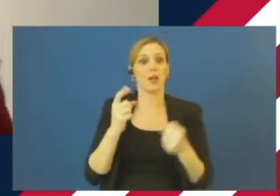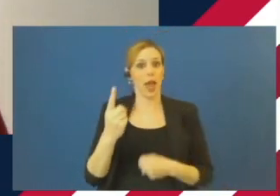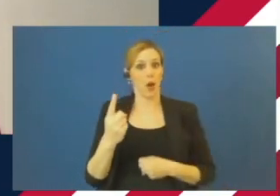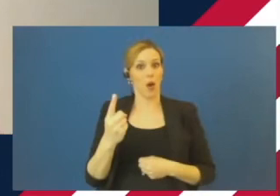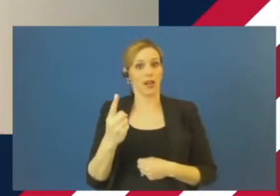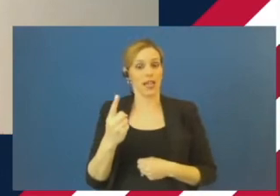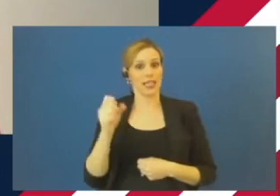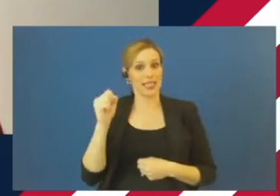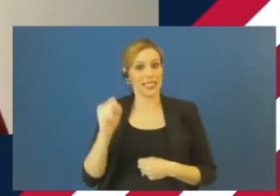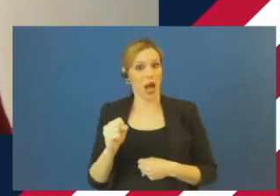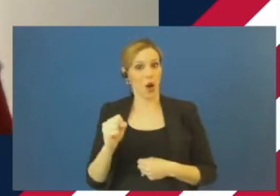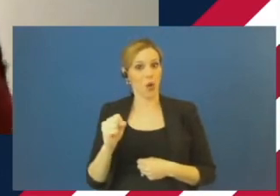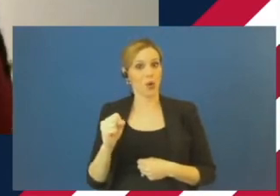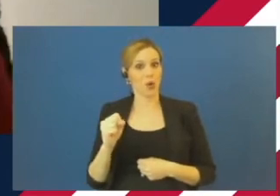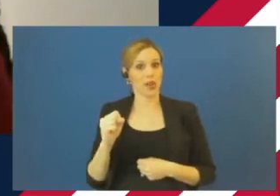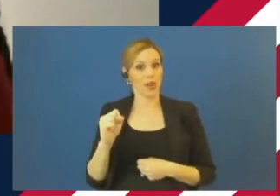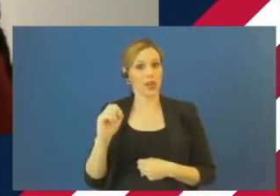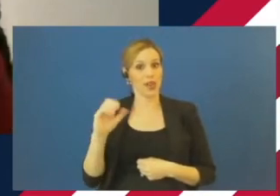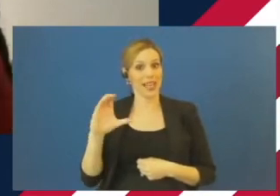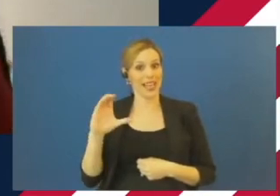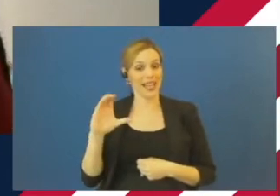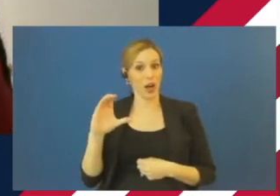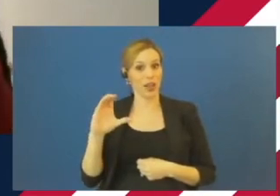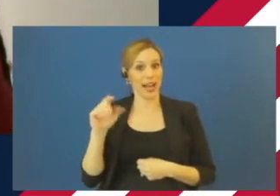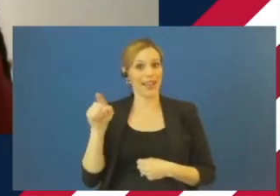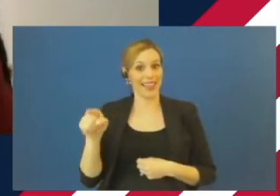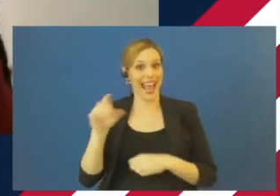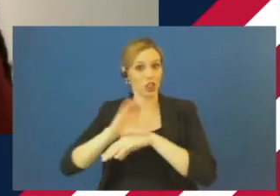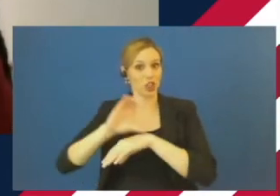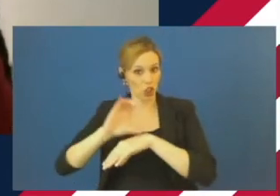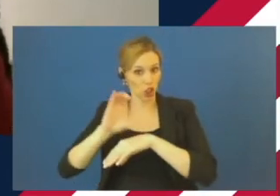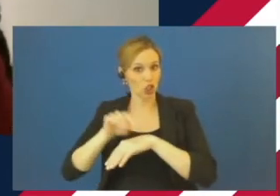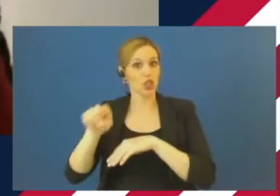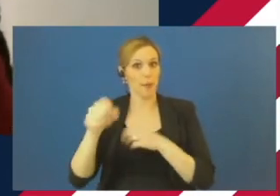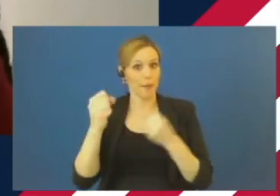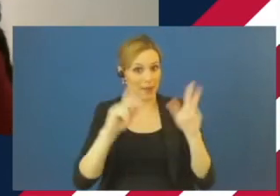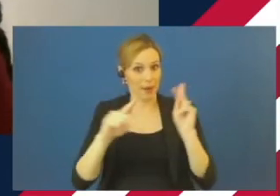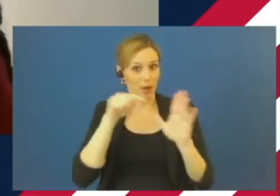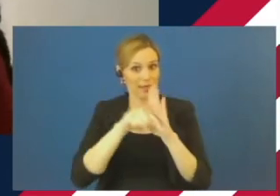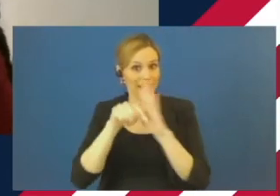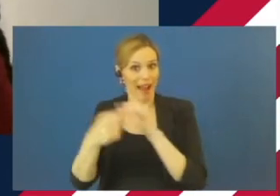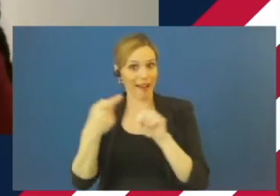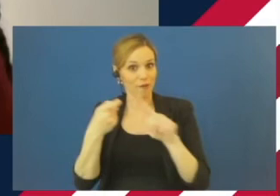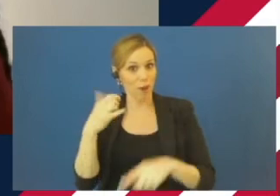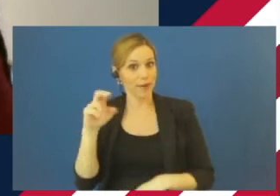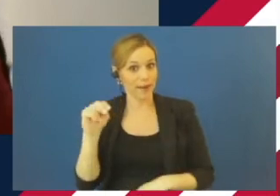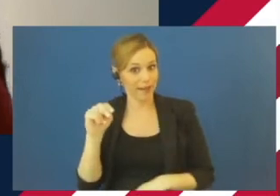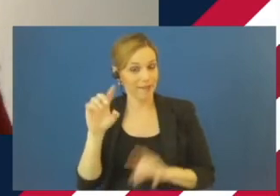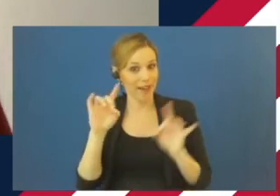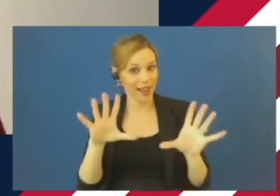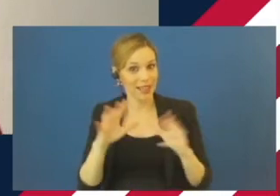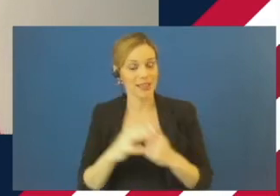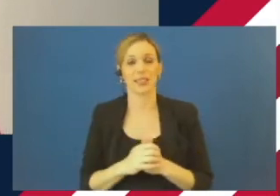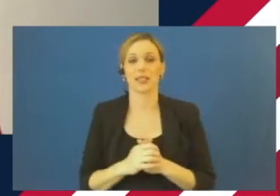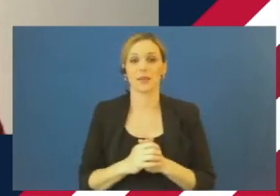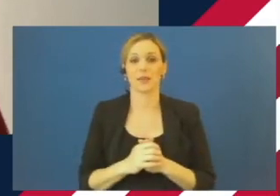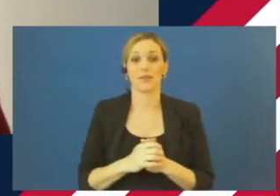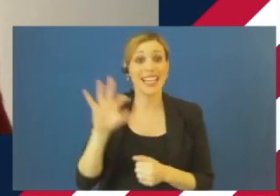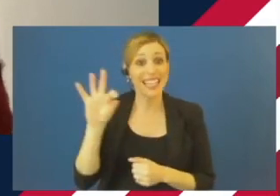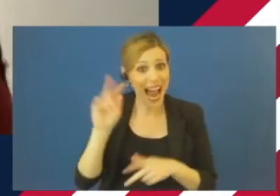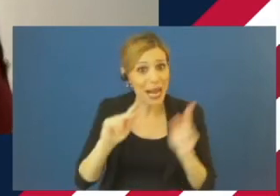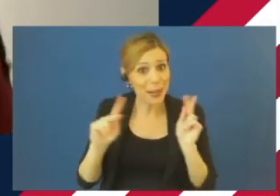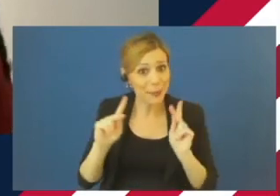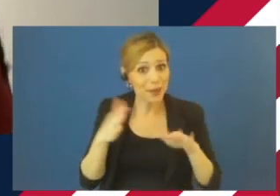urge you to expand Brady background checks and close the Charleston loophole. The Protection and Lawful Commerce at Arms Act, also known